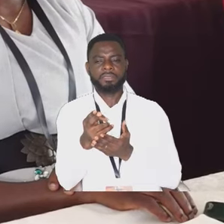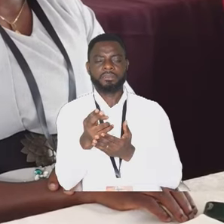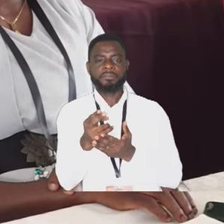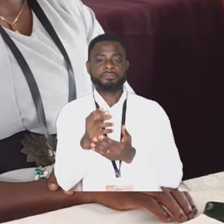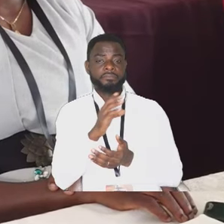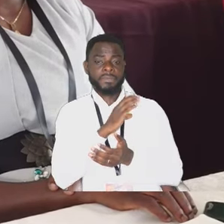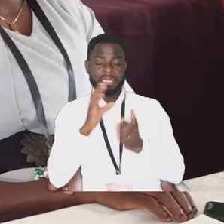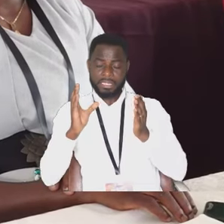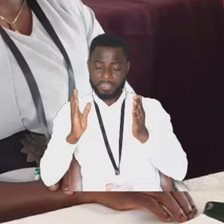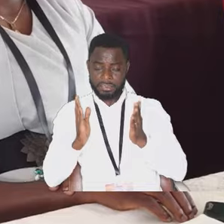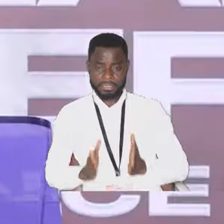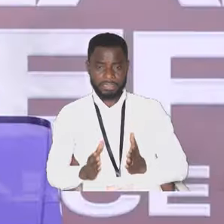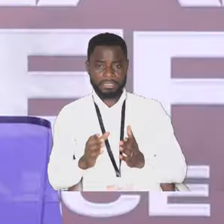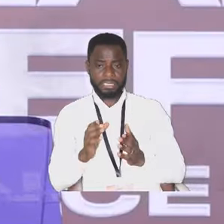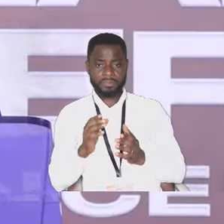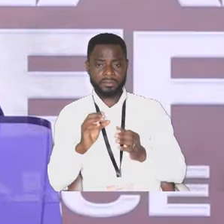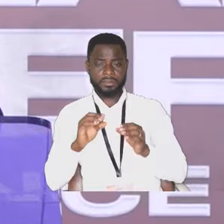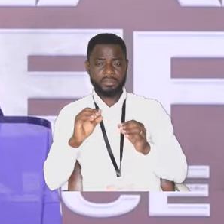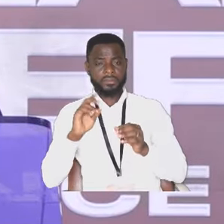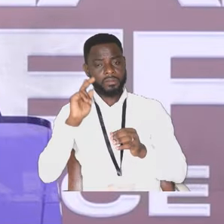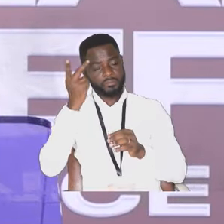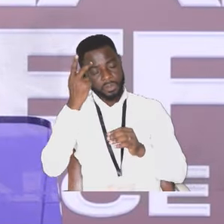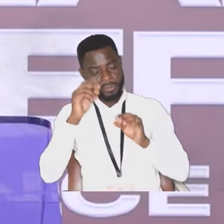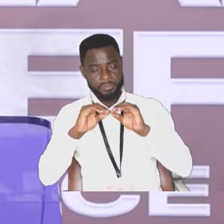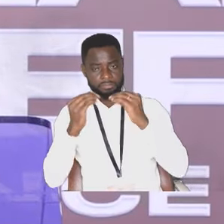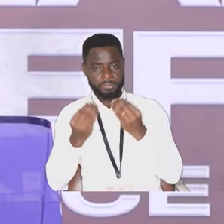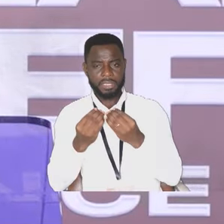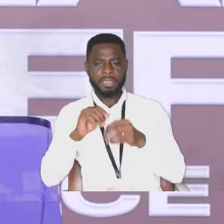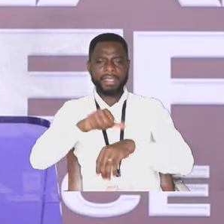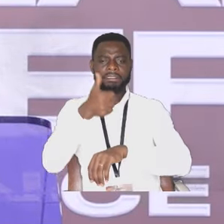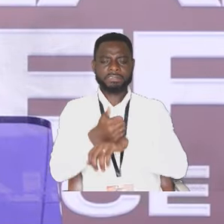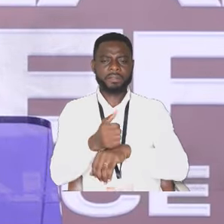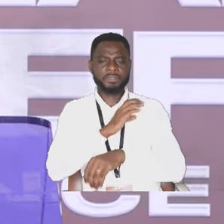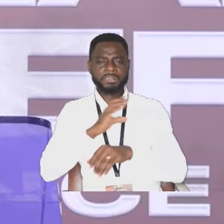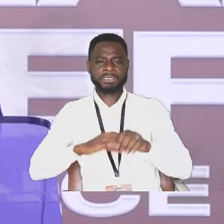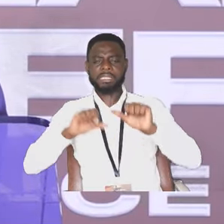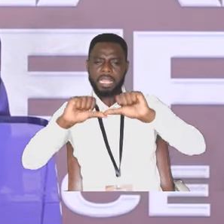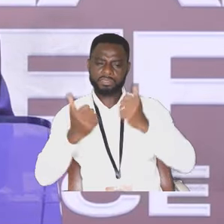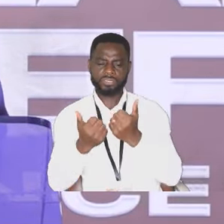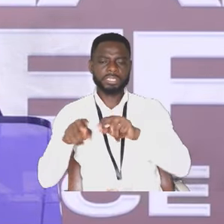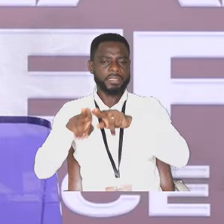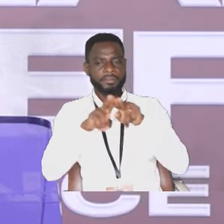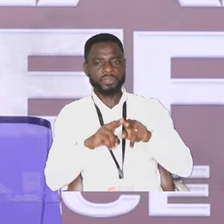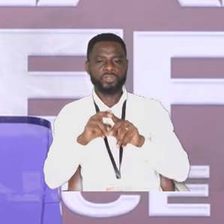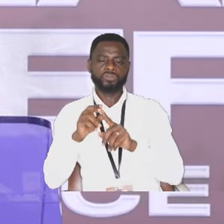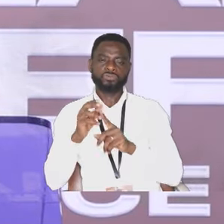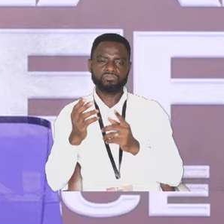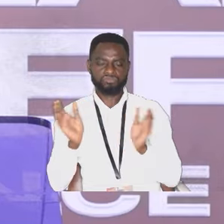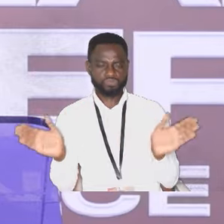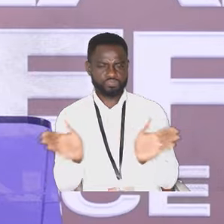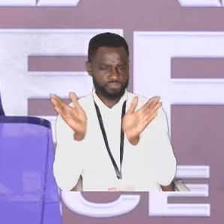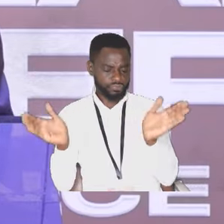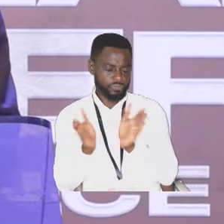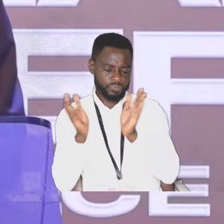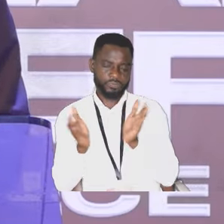Christian Public Sectors Forum, establish Christian unions and associations to promote kingdom values and principles among